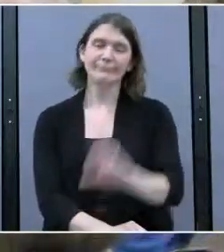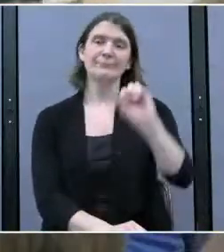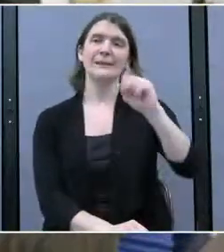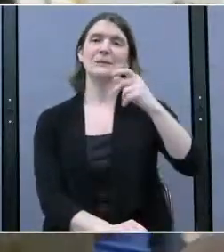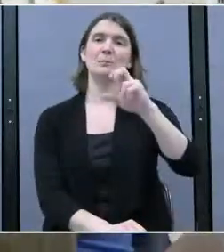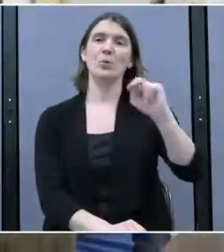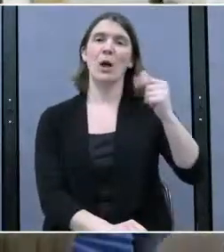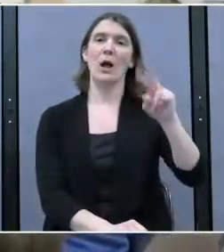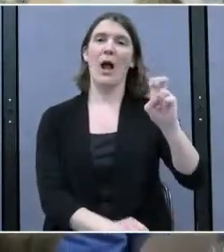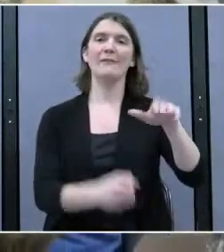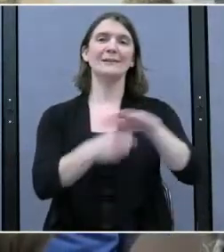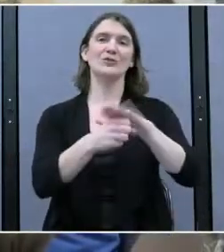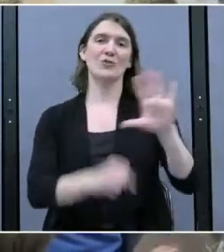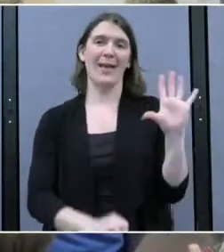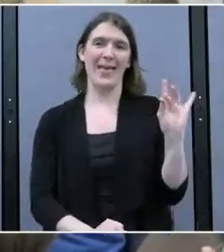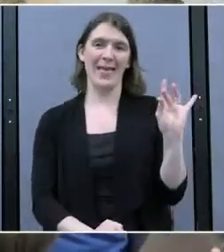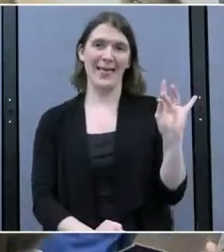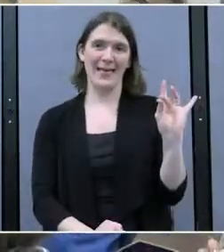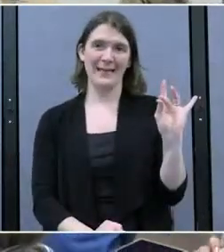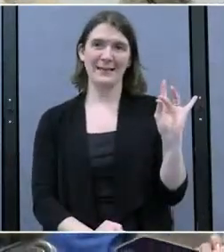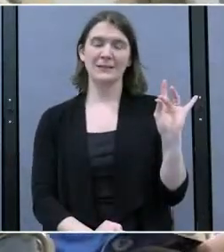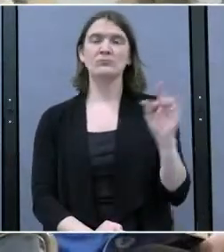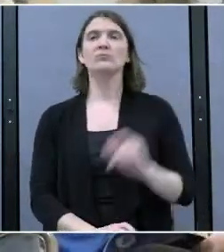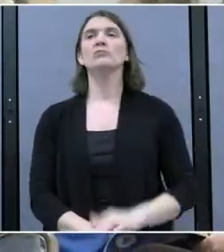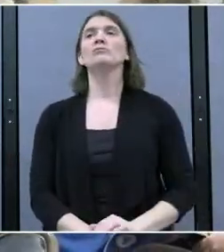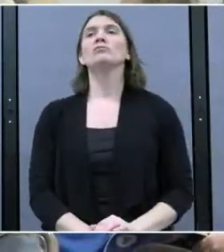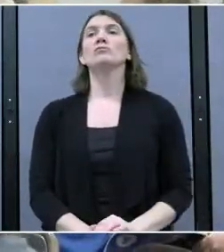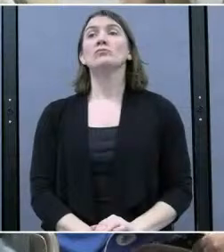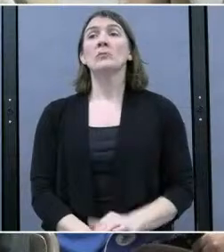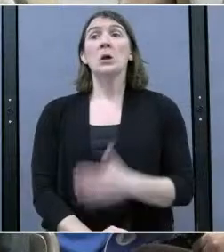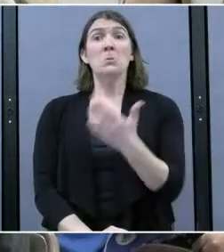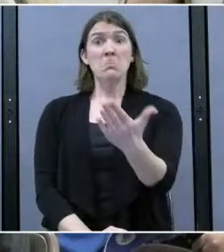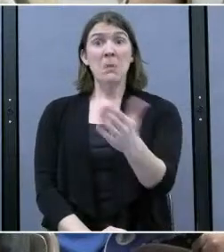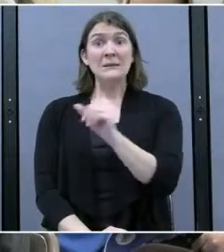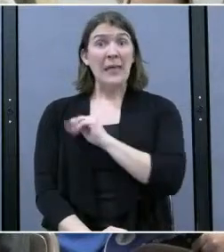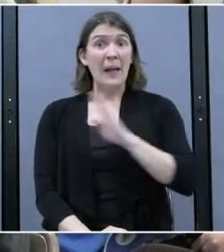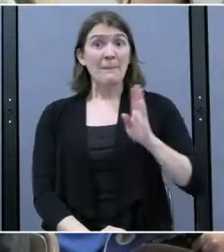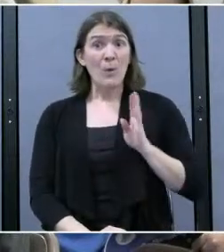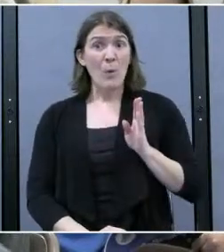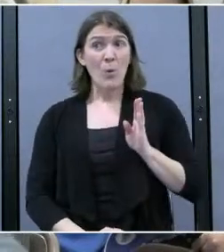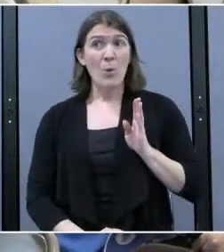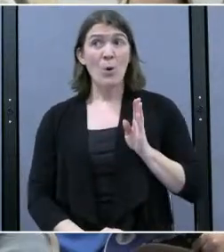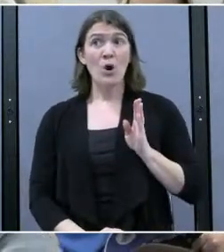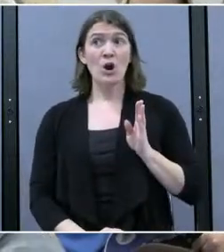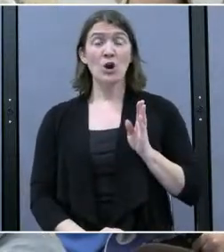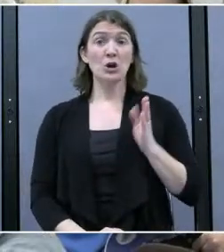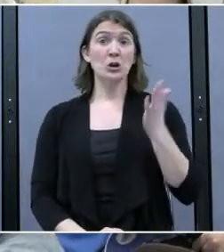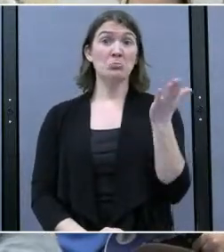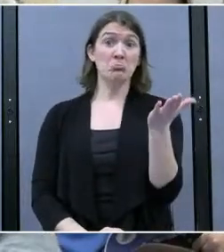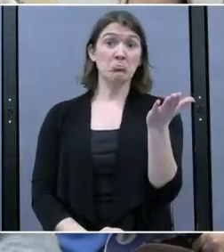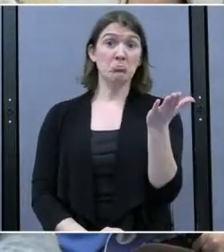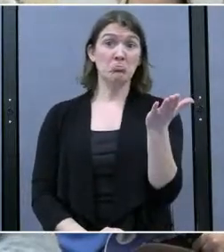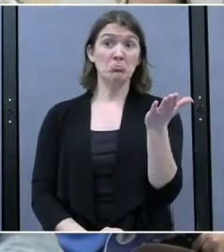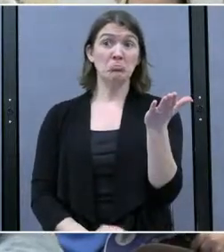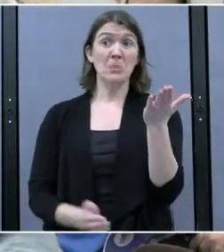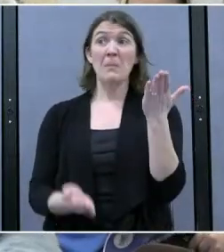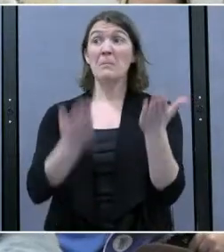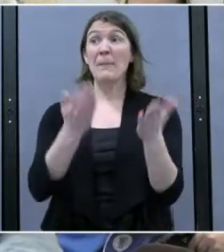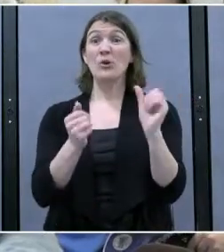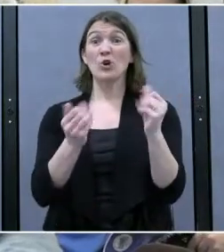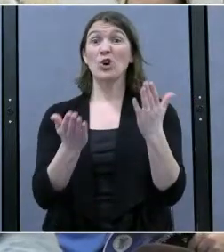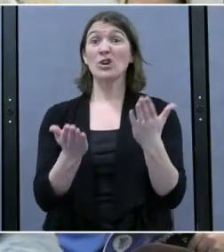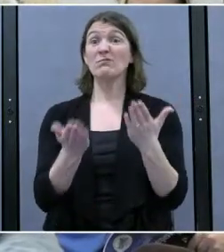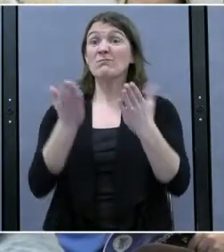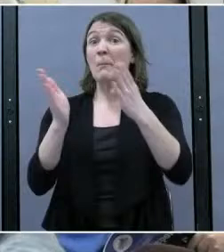Spoonagaba District 8, perhaps the select board will bring a